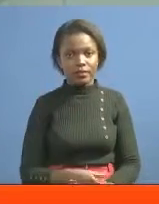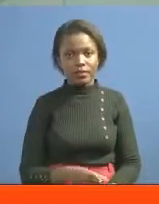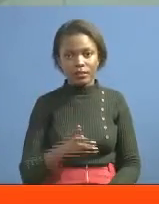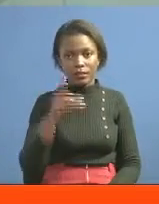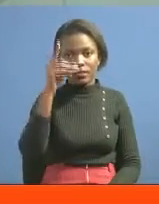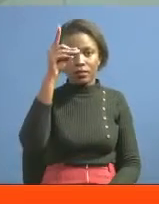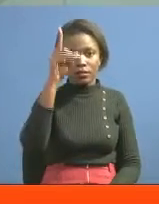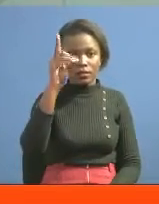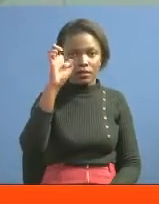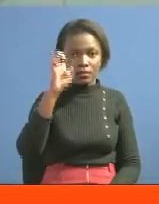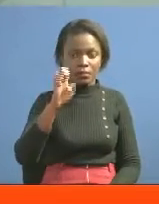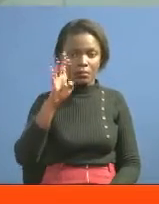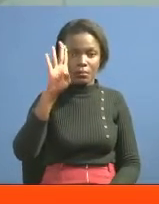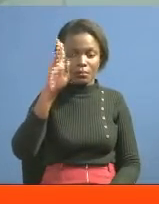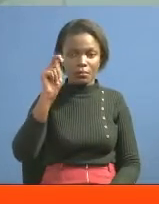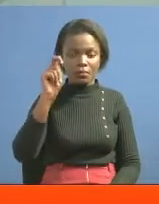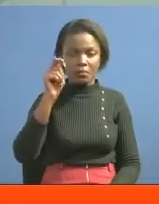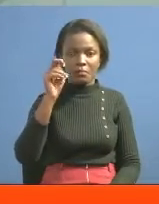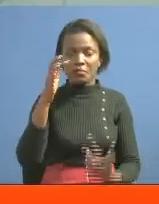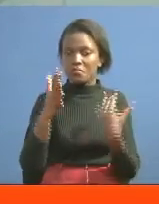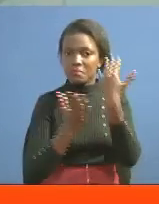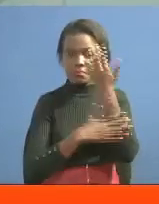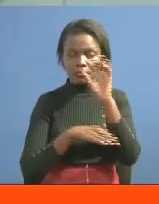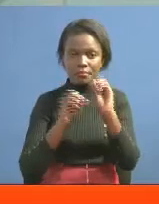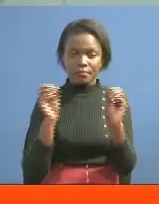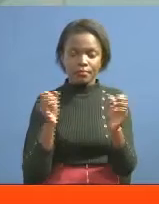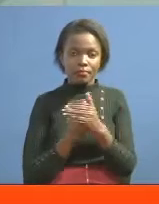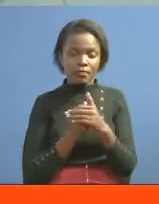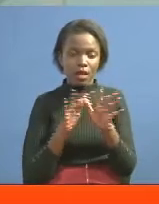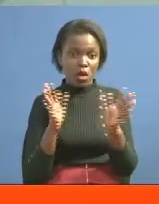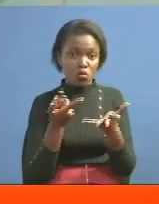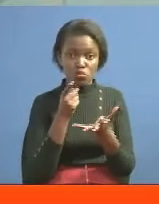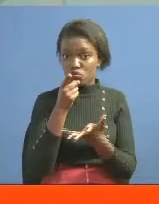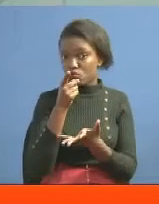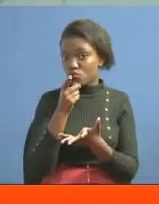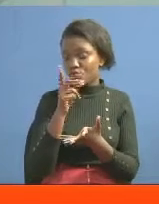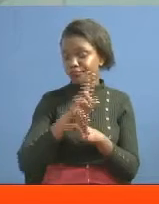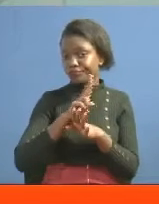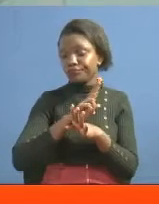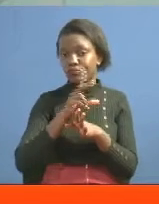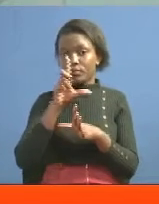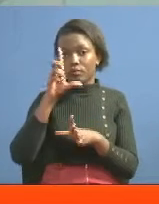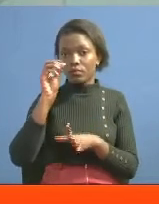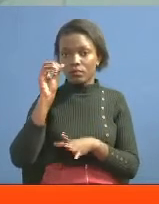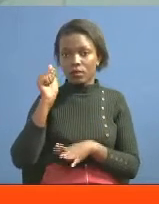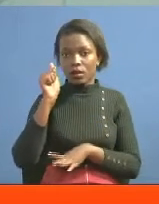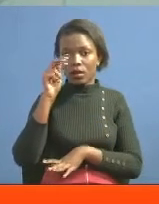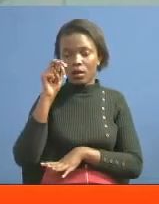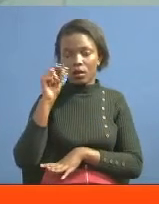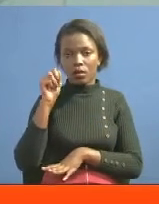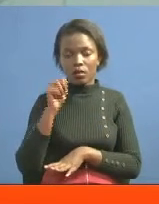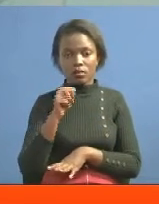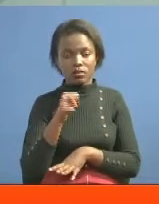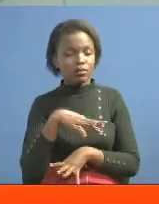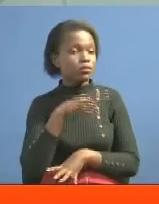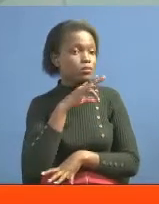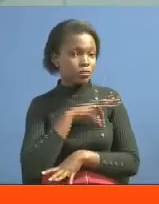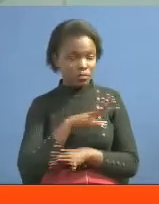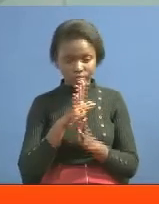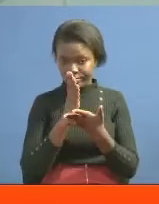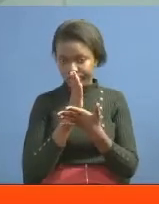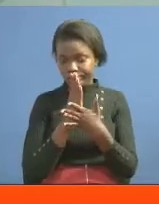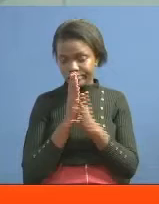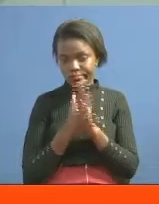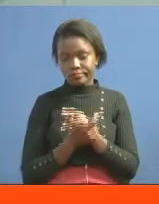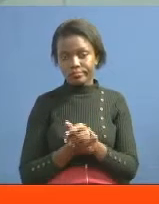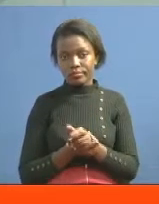that debt is what makes the difference. And so Kenyans are very angry because they're saying we are borrowing money, yet this money